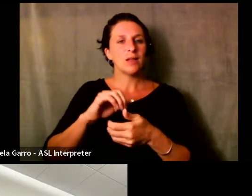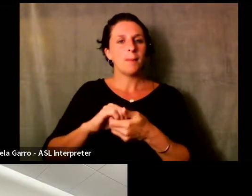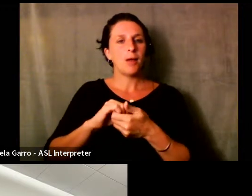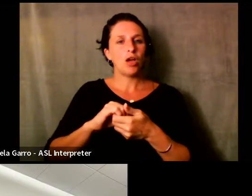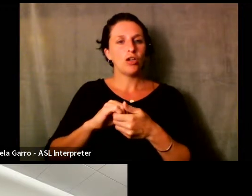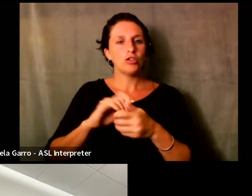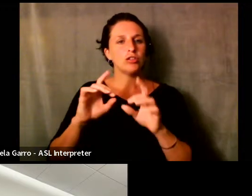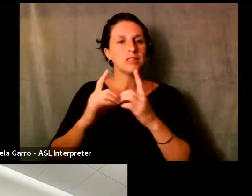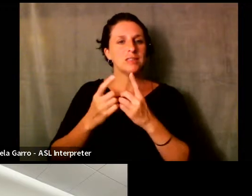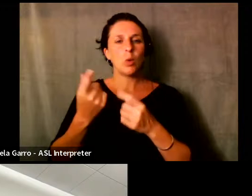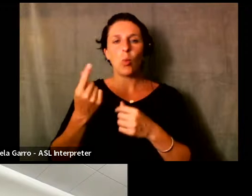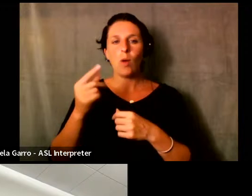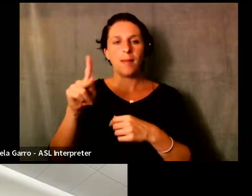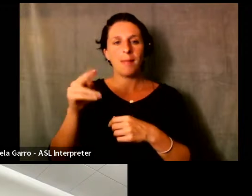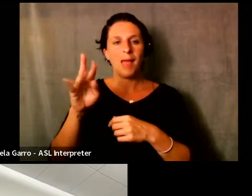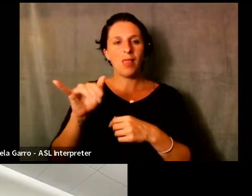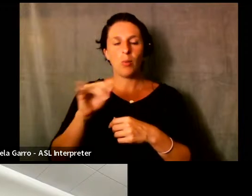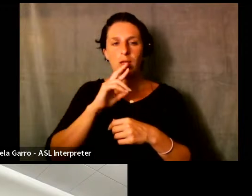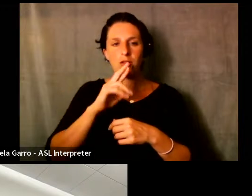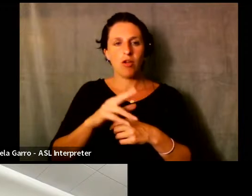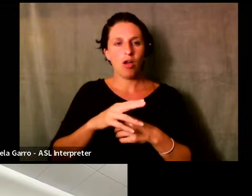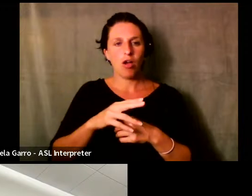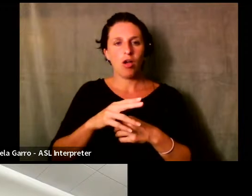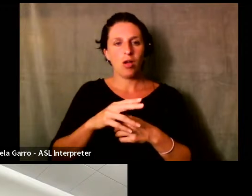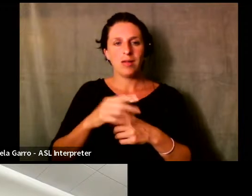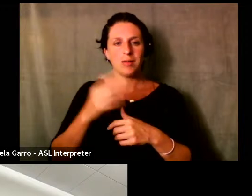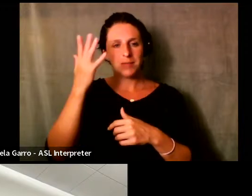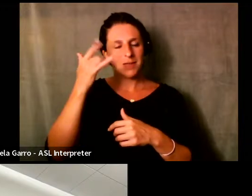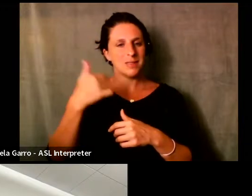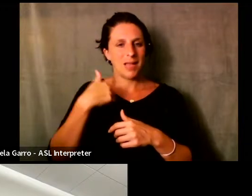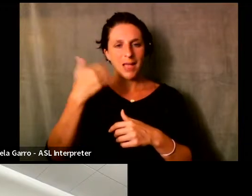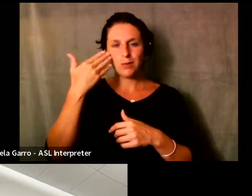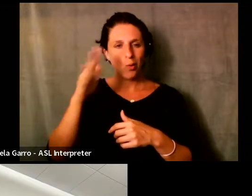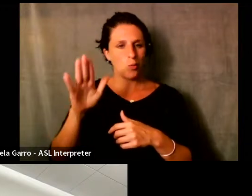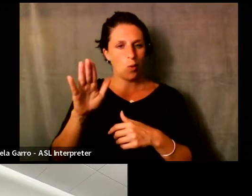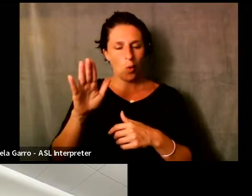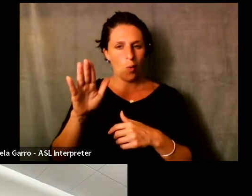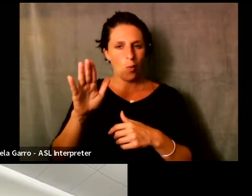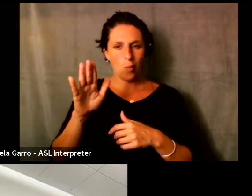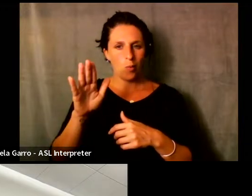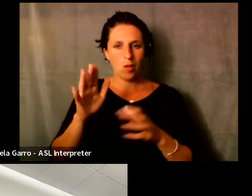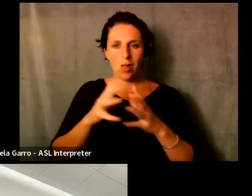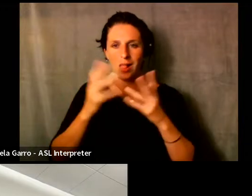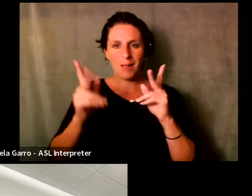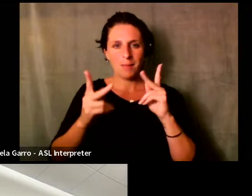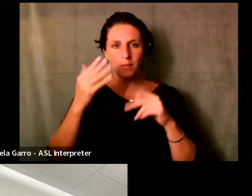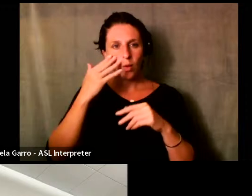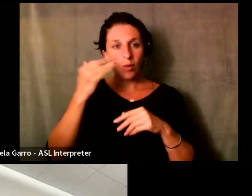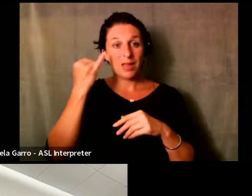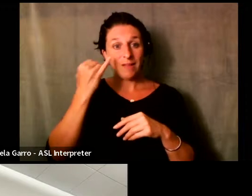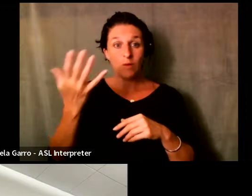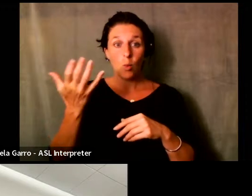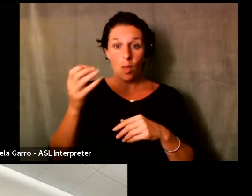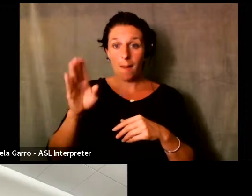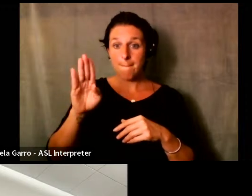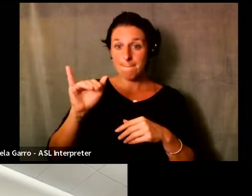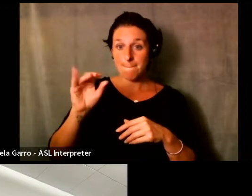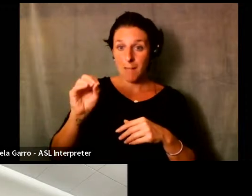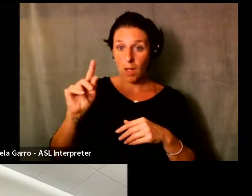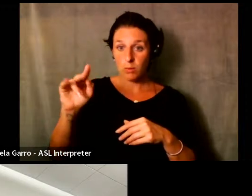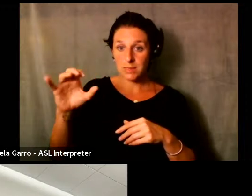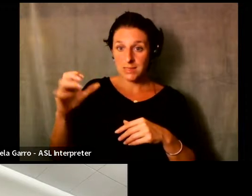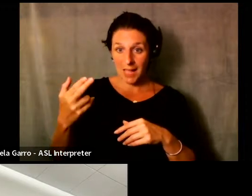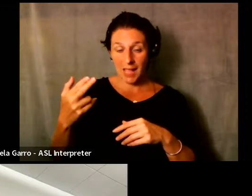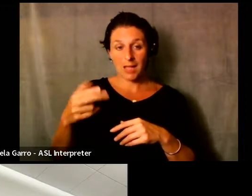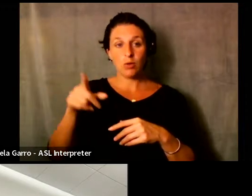pathways are, because I don't know that a lot of people know that, like, if you want biotech, you have to go to this school.